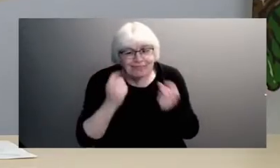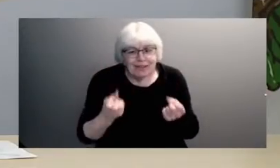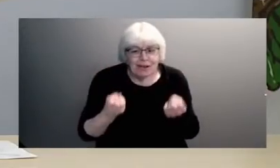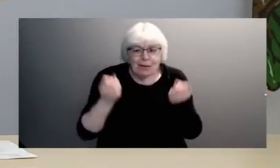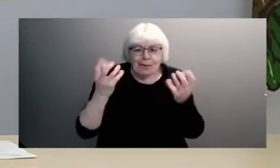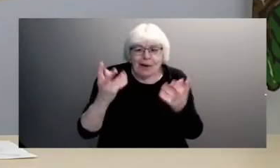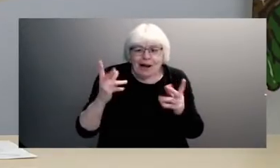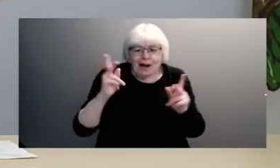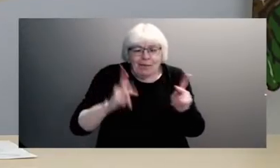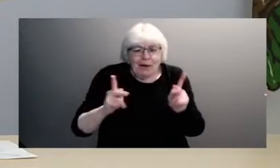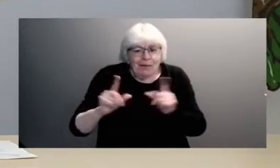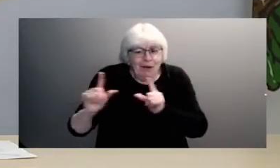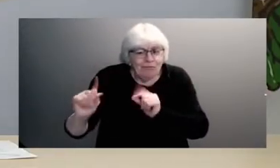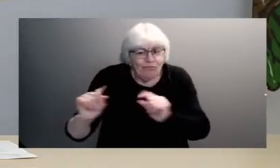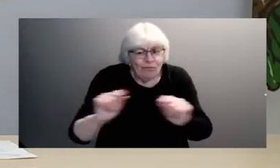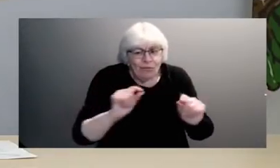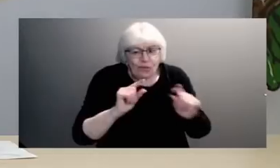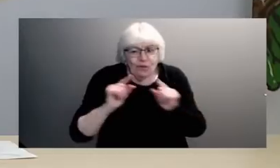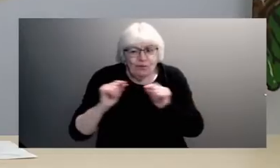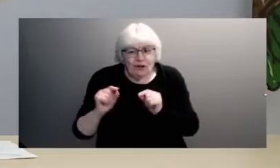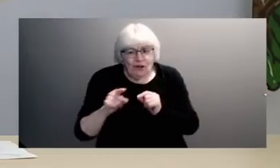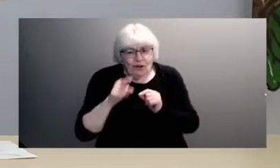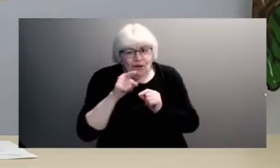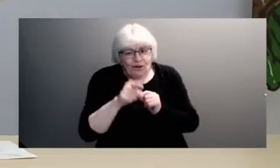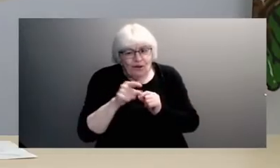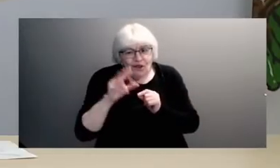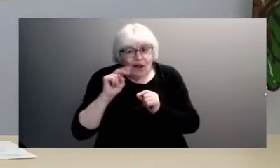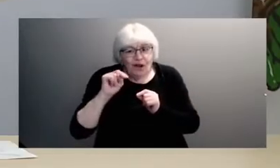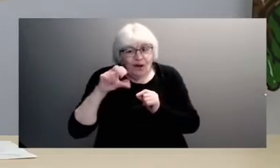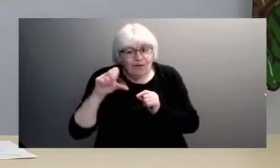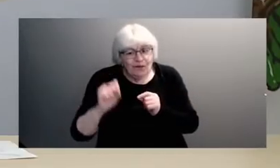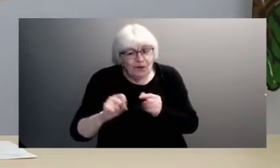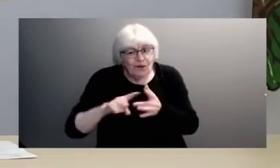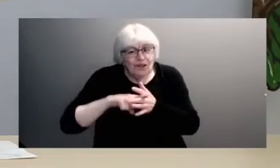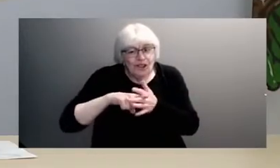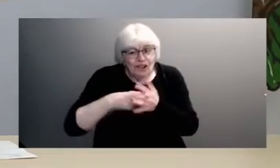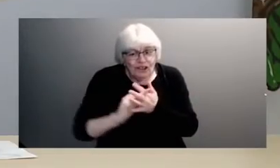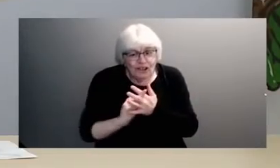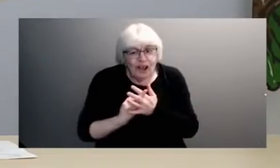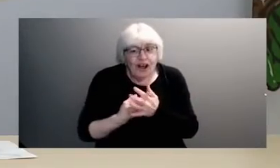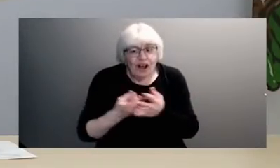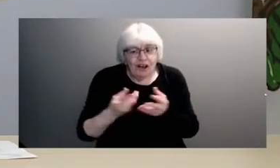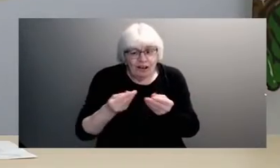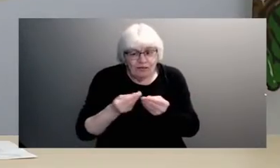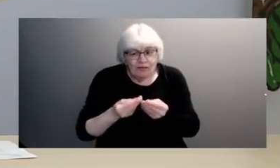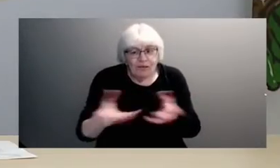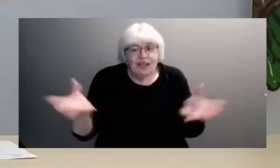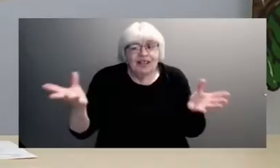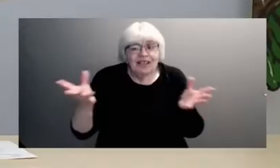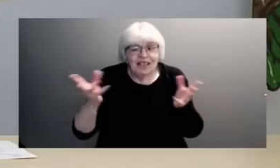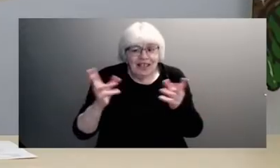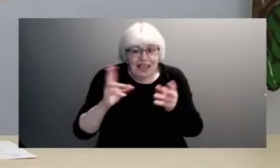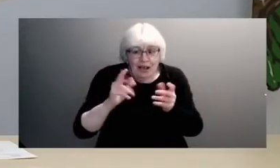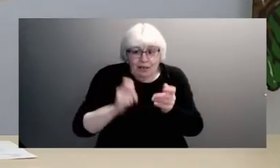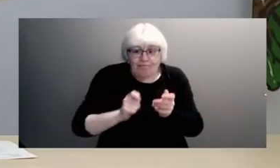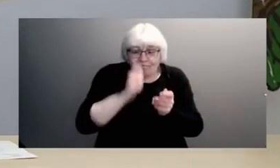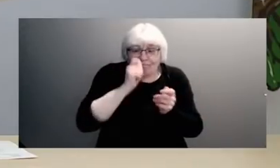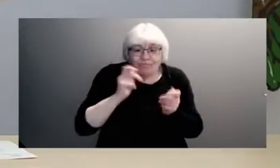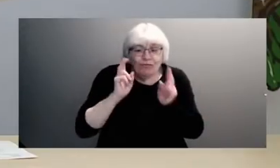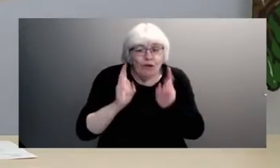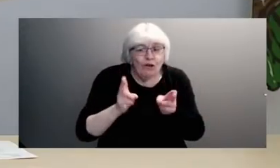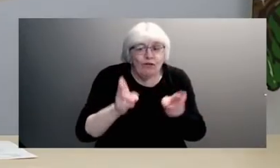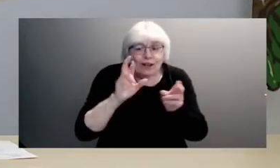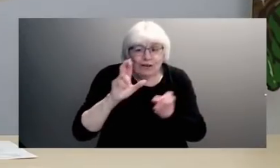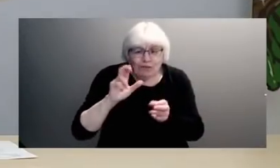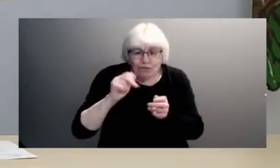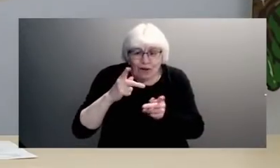Scotia, the rapid tests are readily available in liquor stores and other retail outlets. Are we giving any consideration to